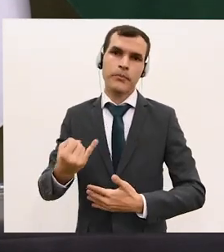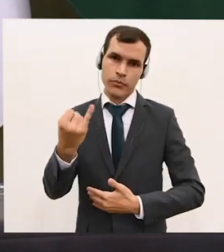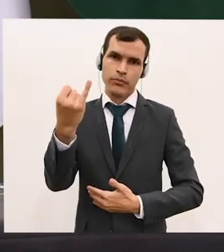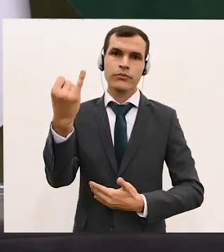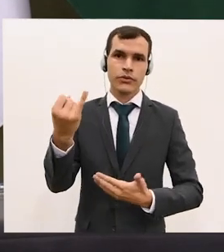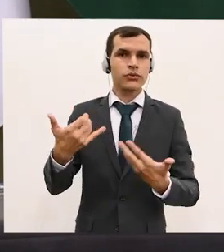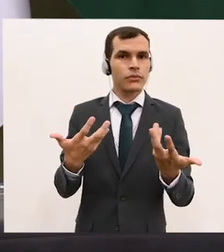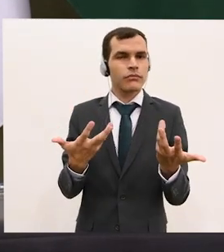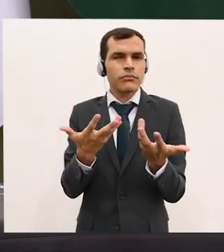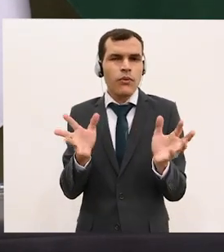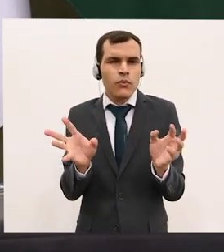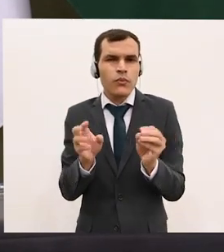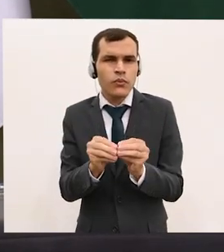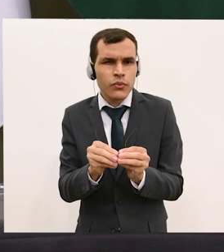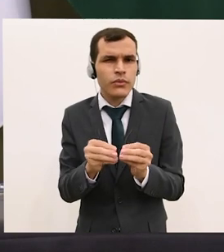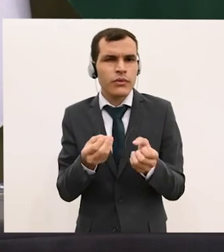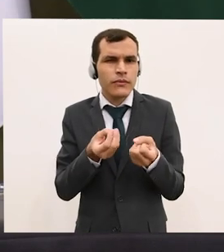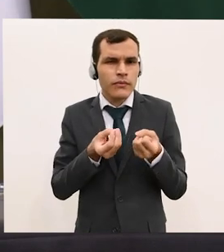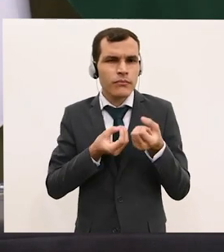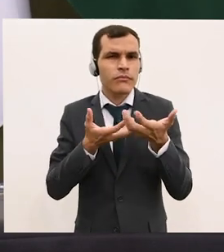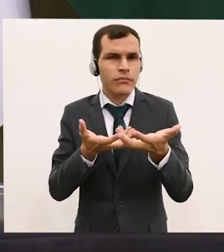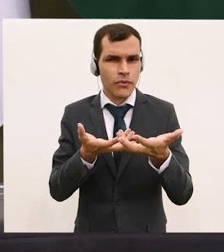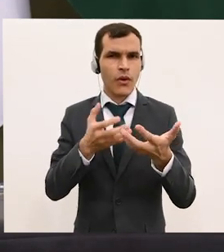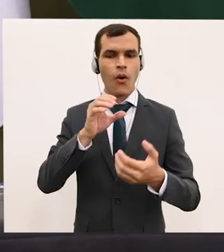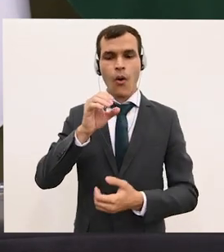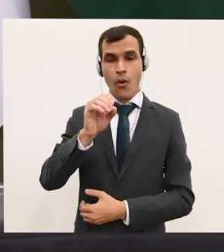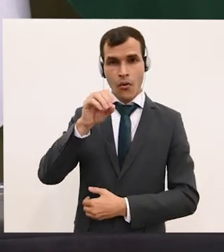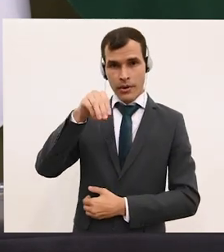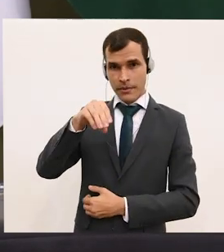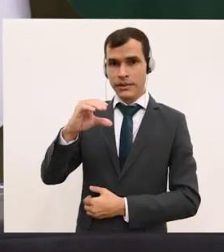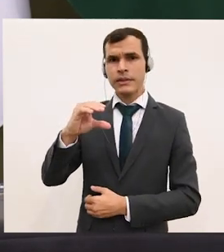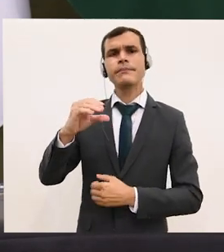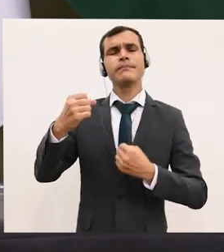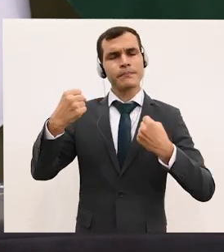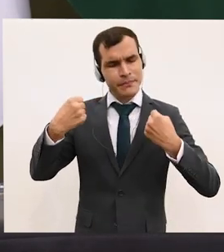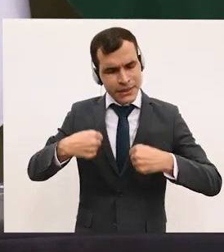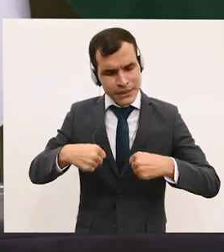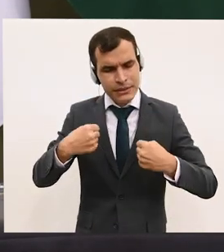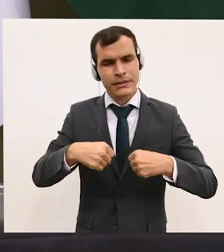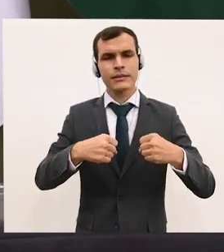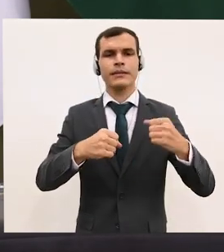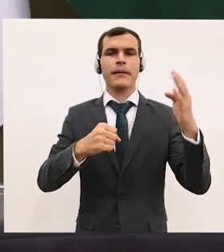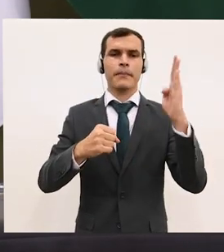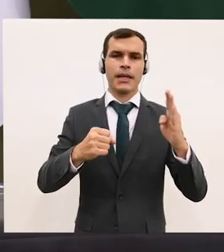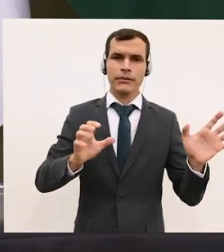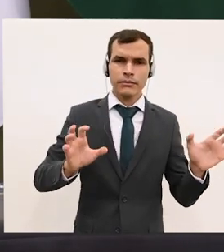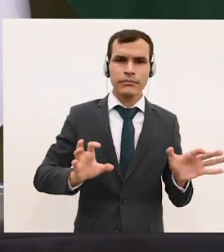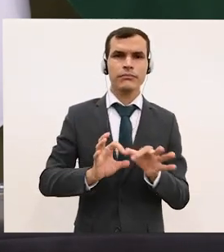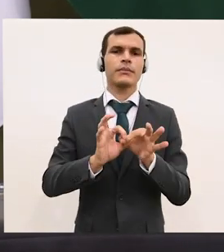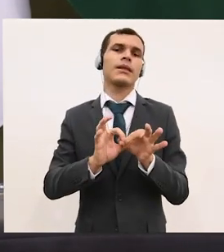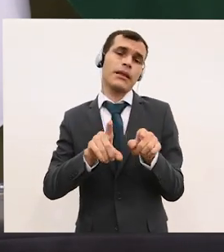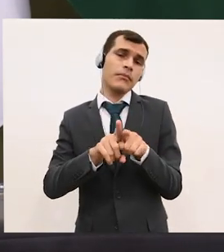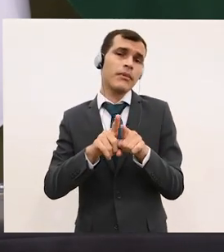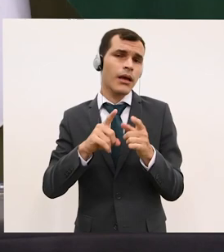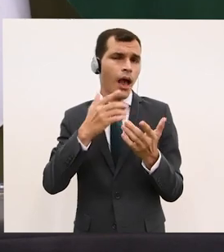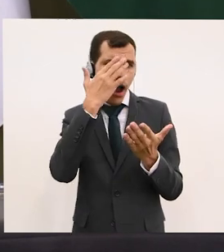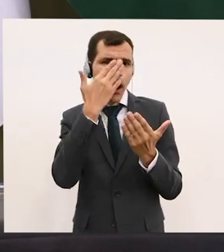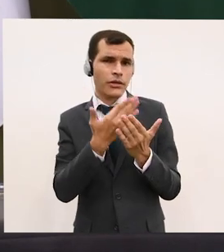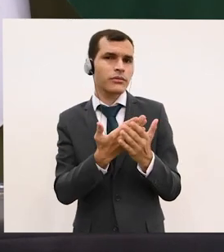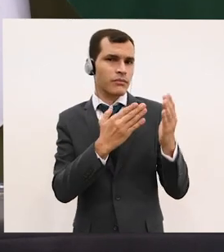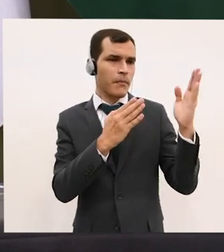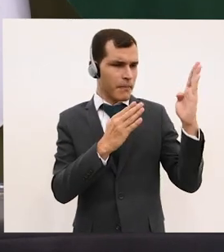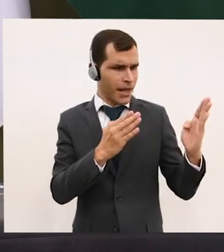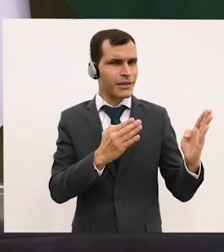you know, the WTO needs Brazil. And I think Brazil needs the WTO. And that's really the